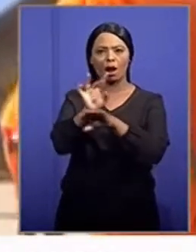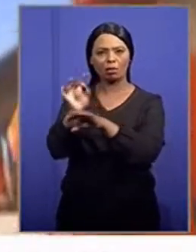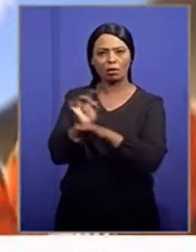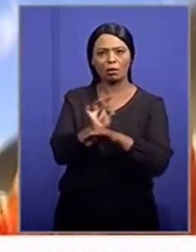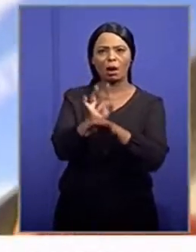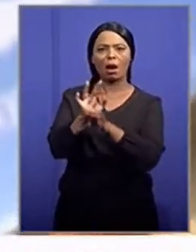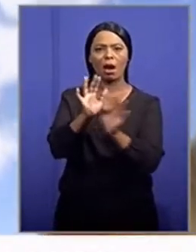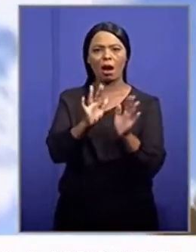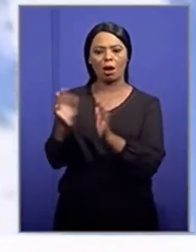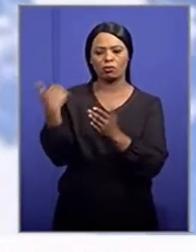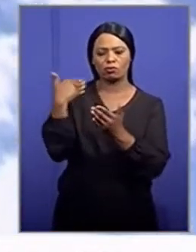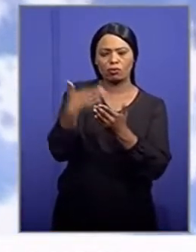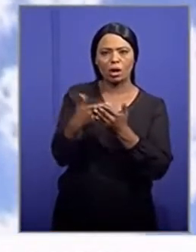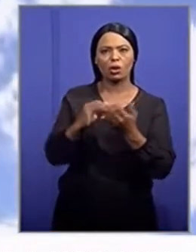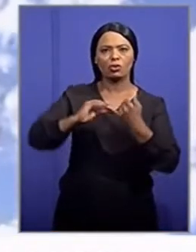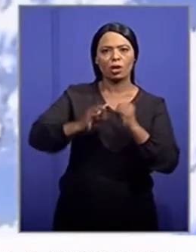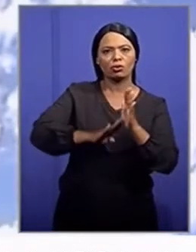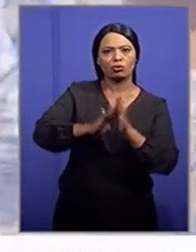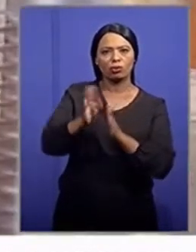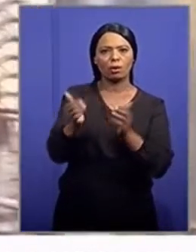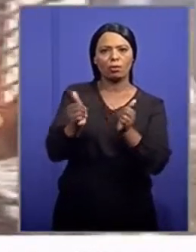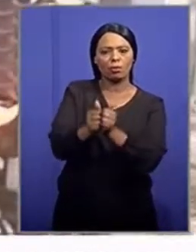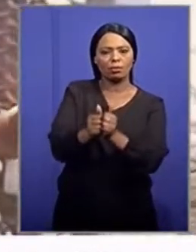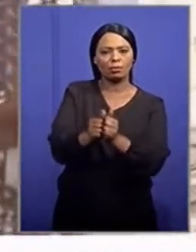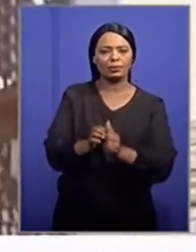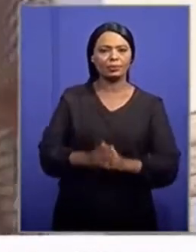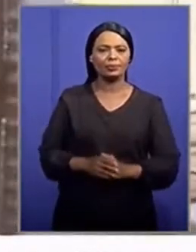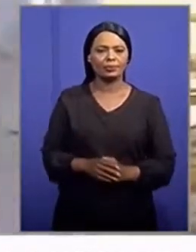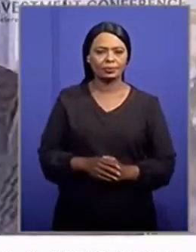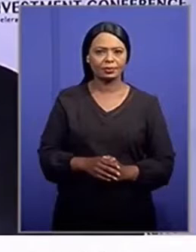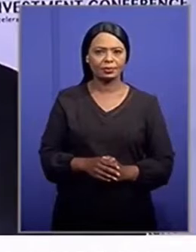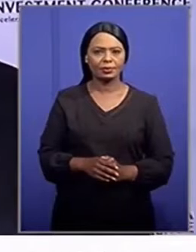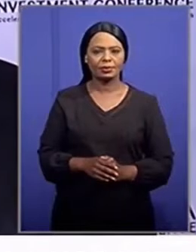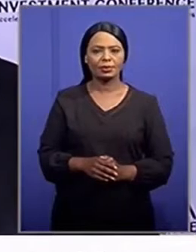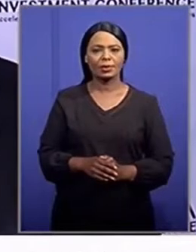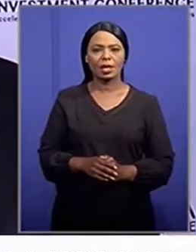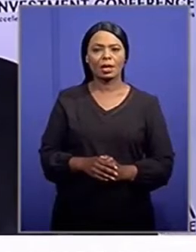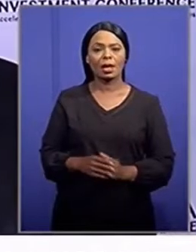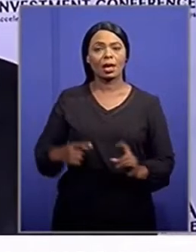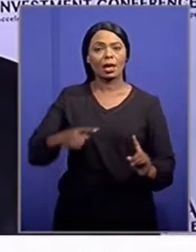wa nkile ho nolofatsa kgobisano. The president has appointed many